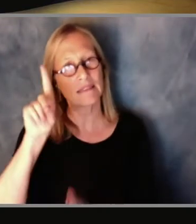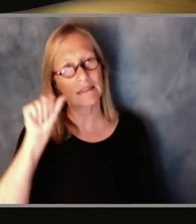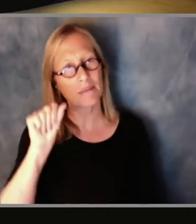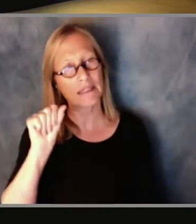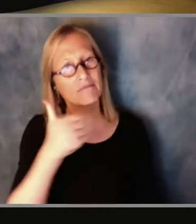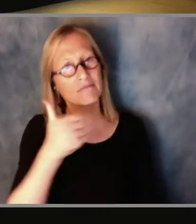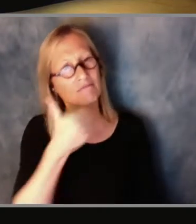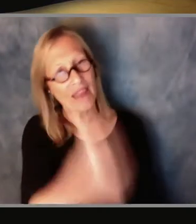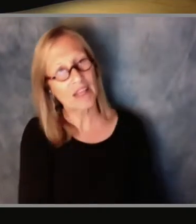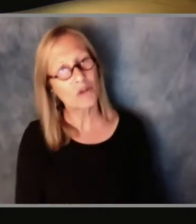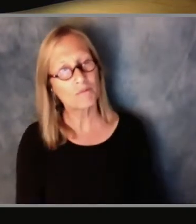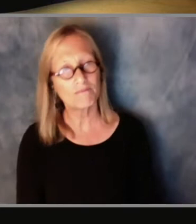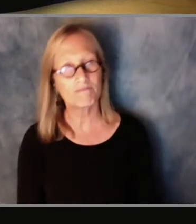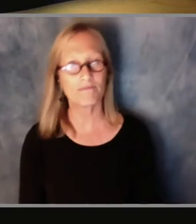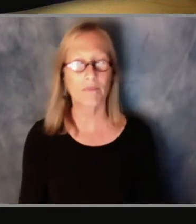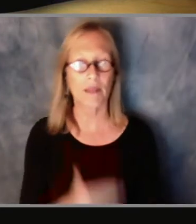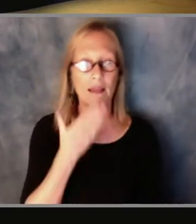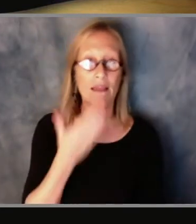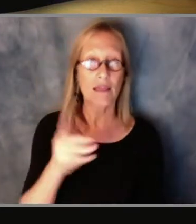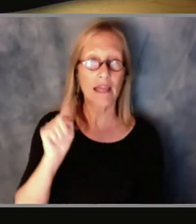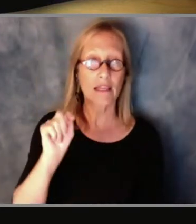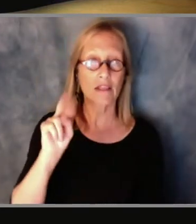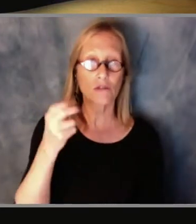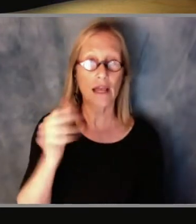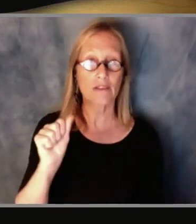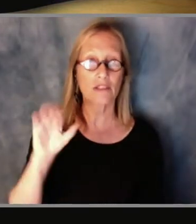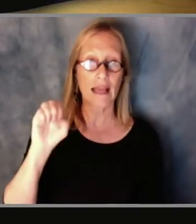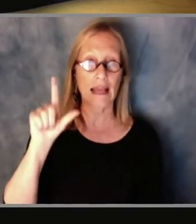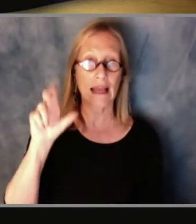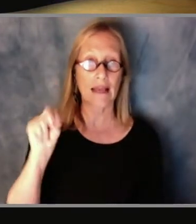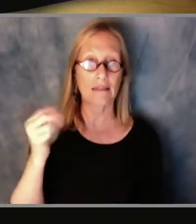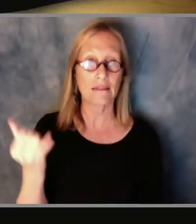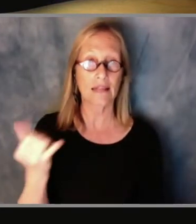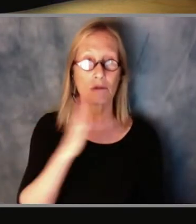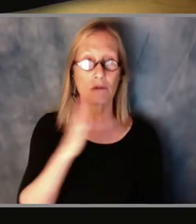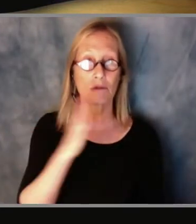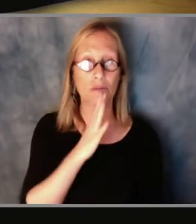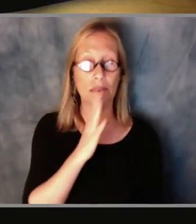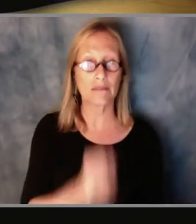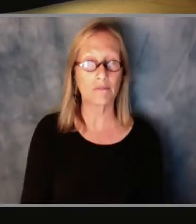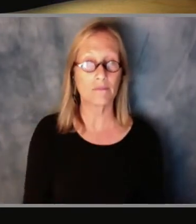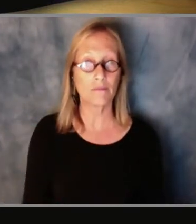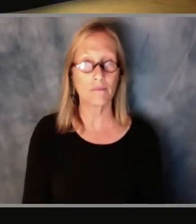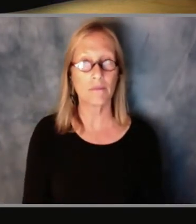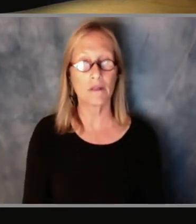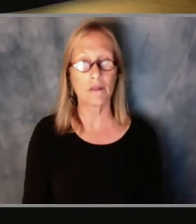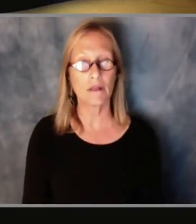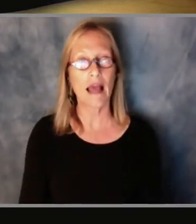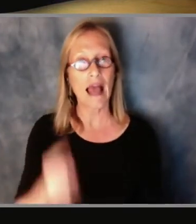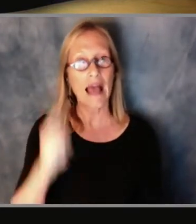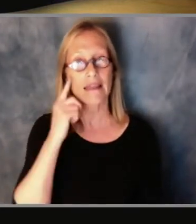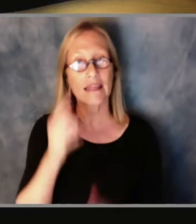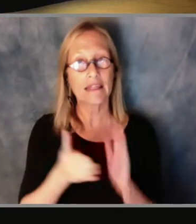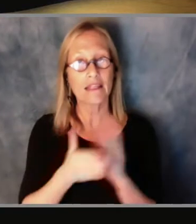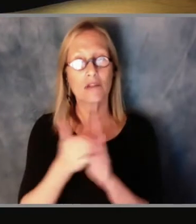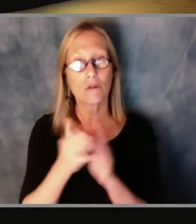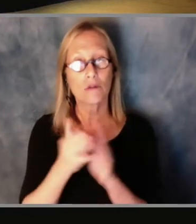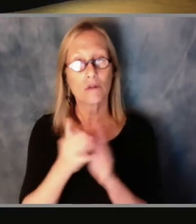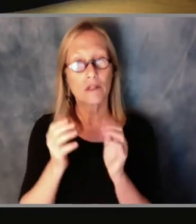Thank you, Tasha. Let's, it worked a little better without your camera,